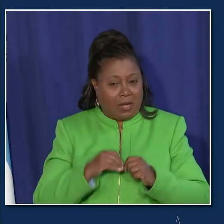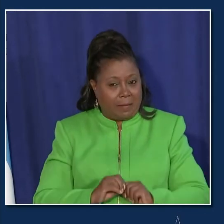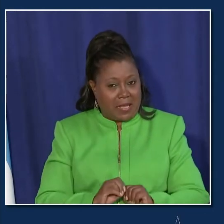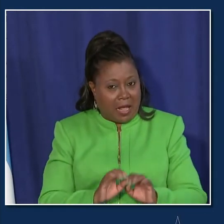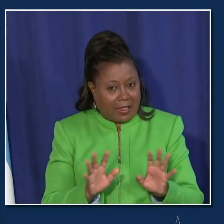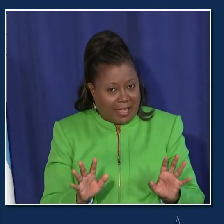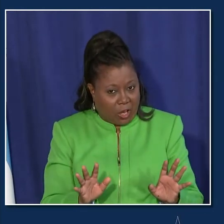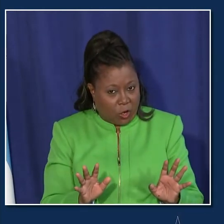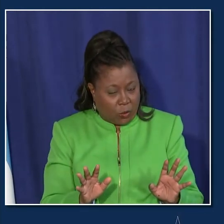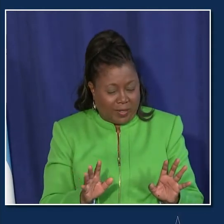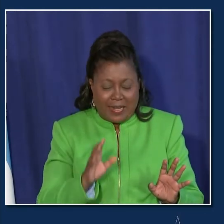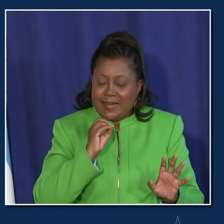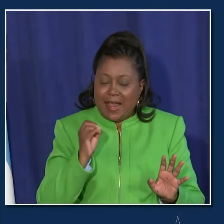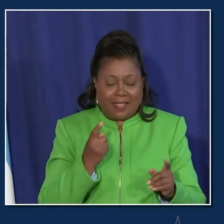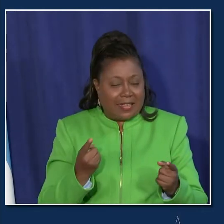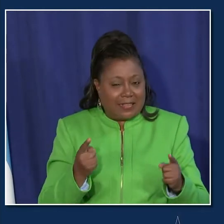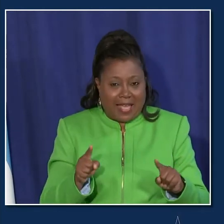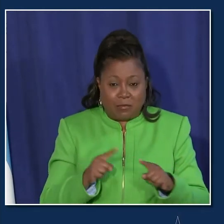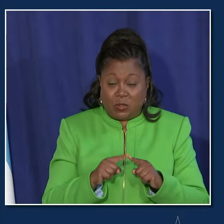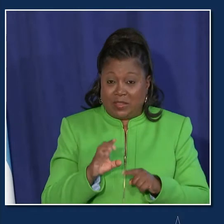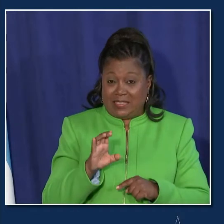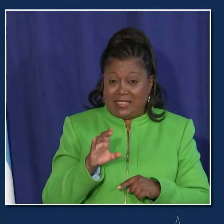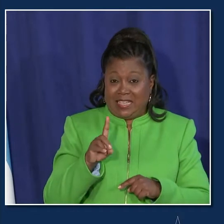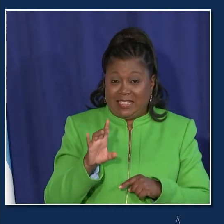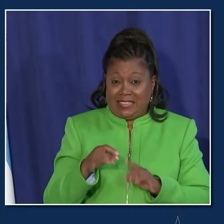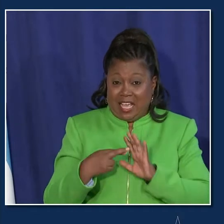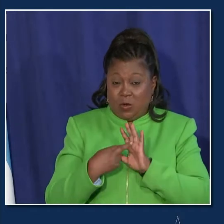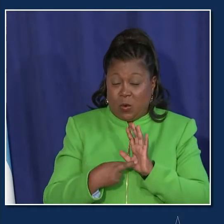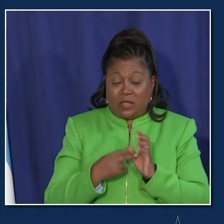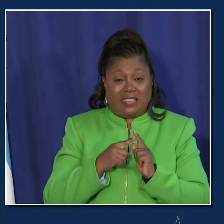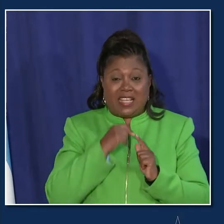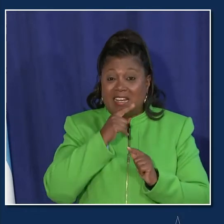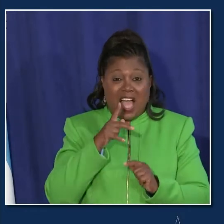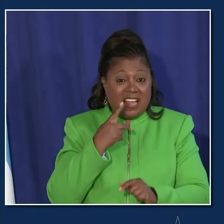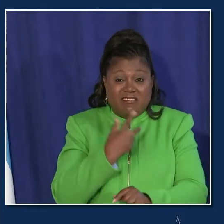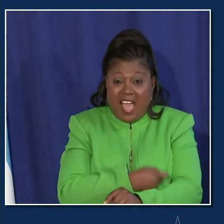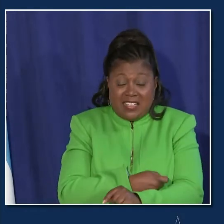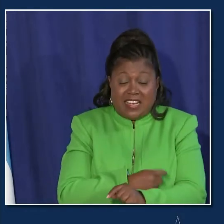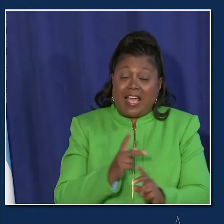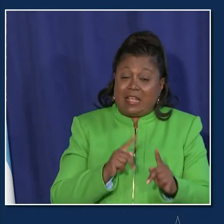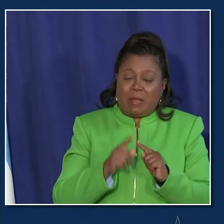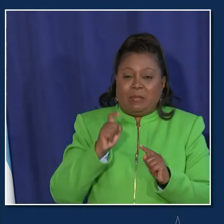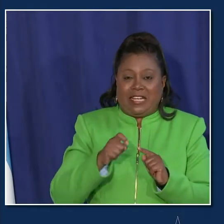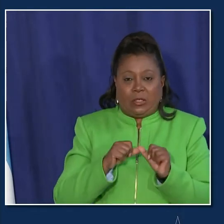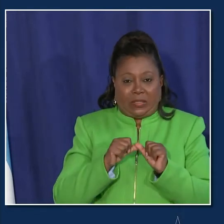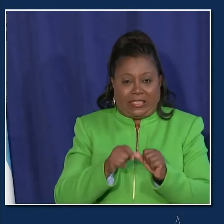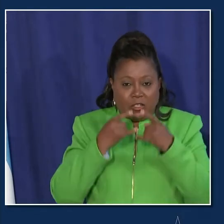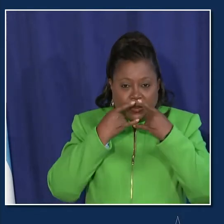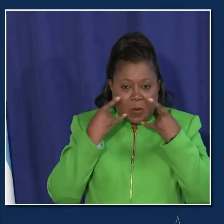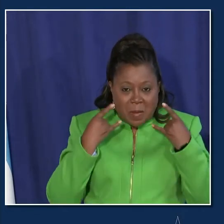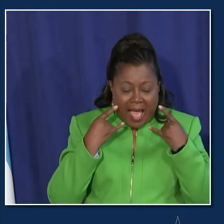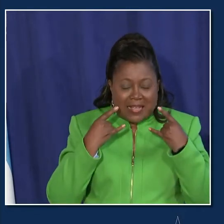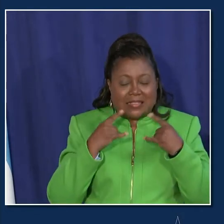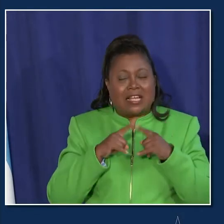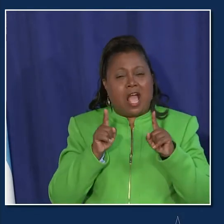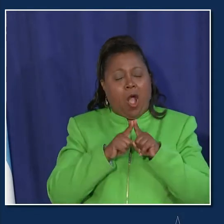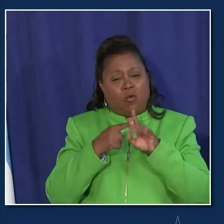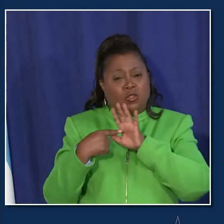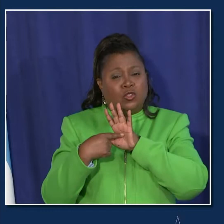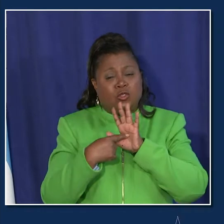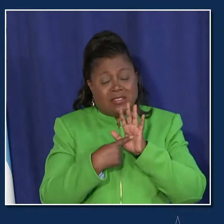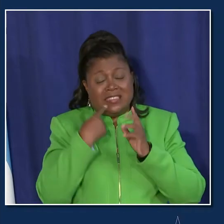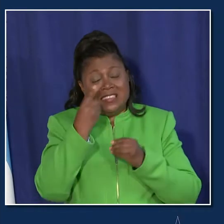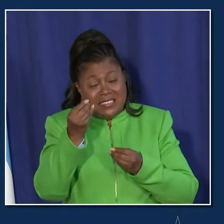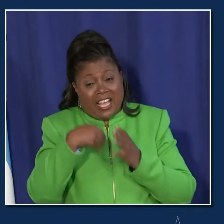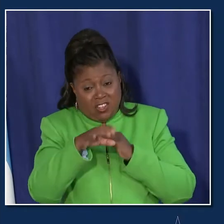clear that nothing has happened to the CDC guidance that said unvaccinated people need to continue to mask. And I will also say